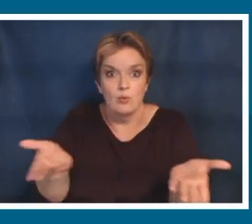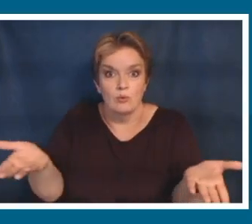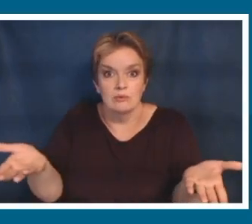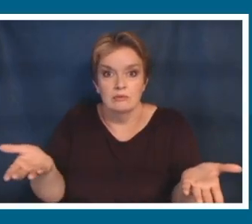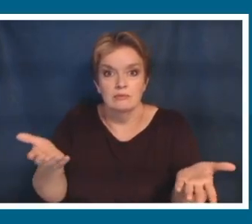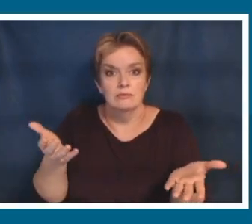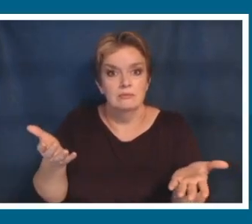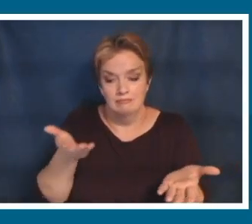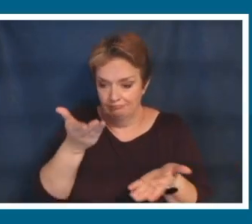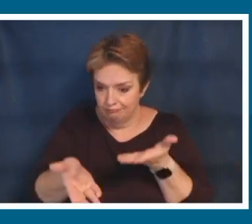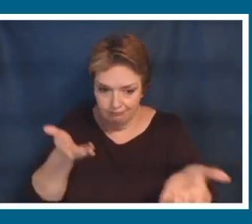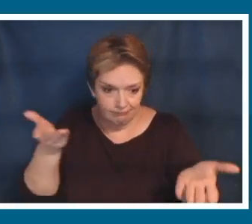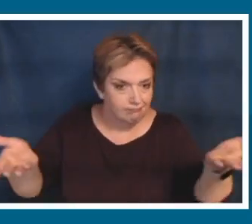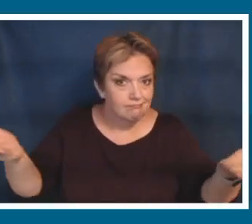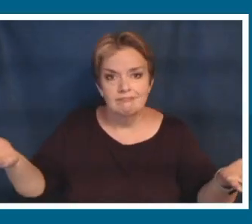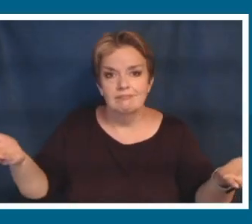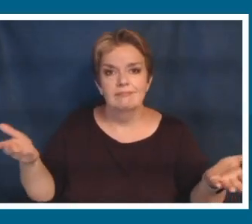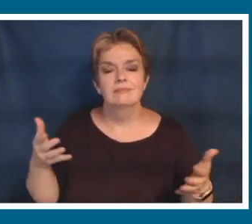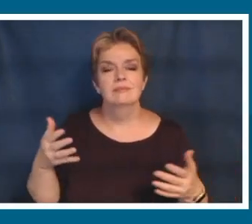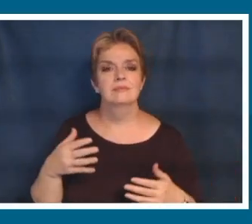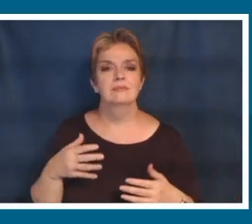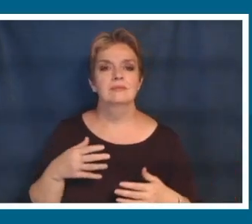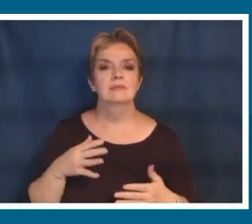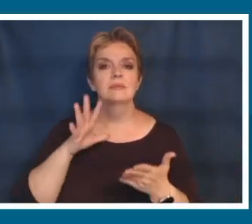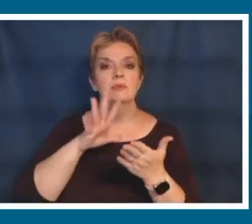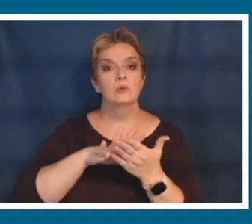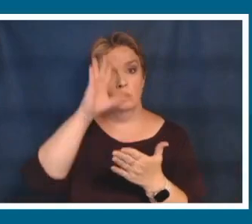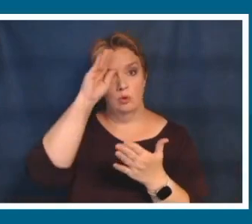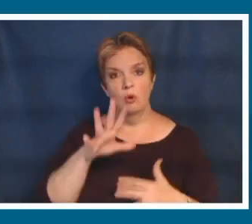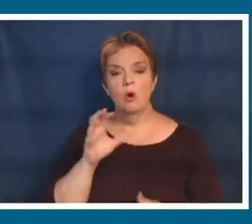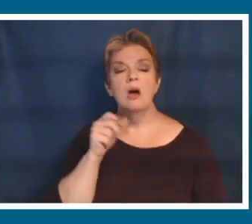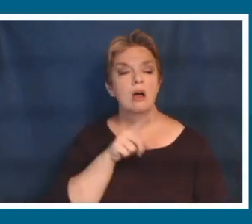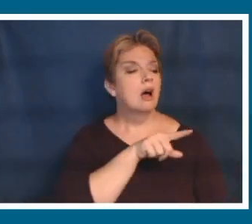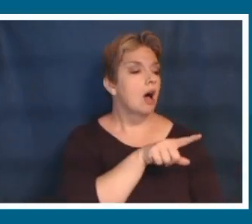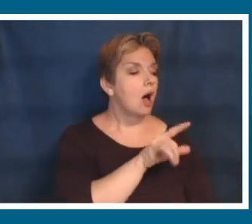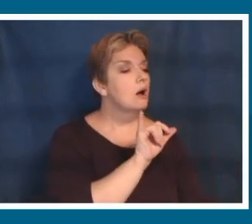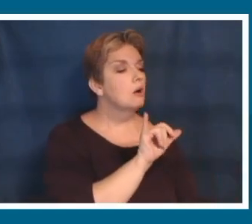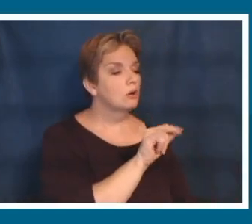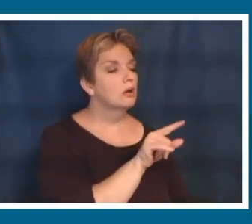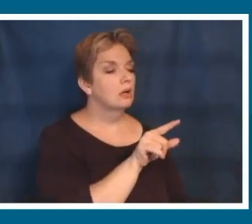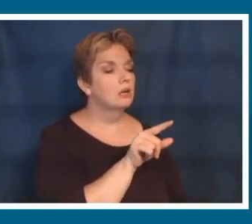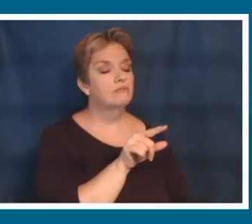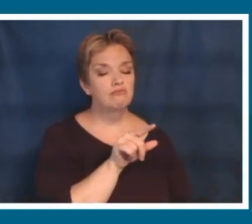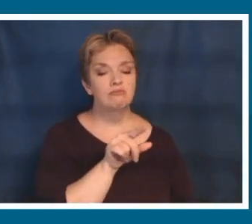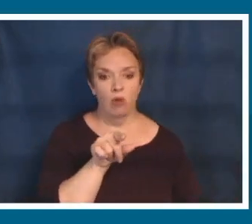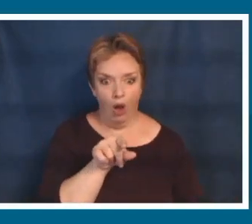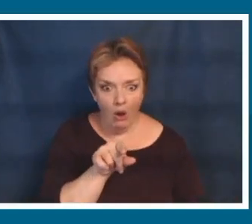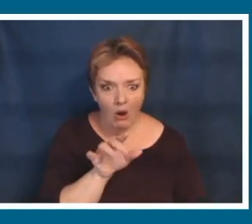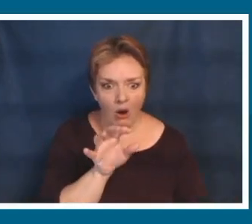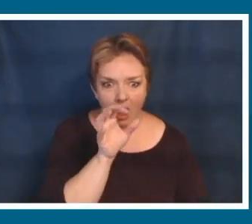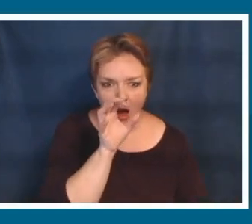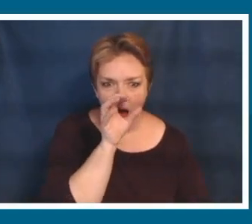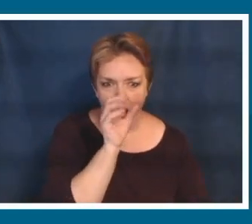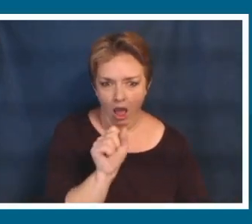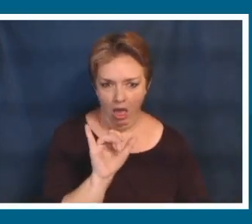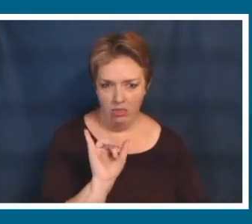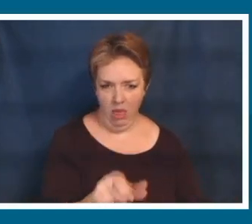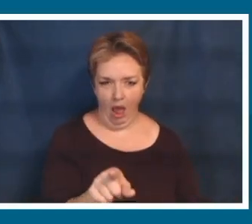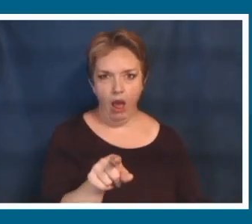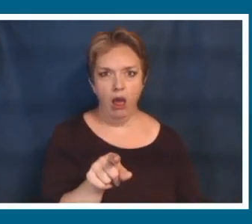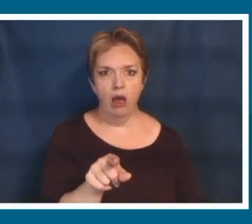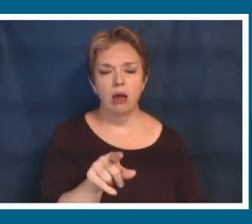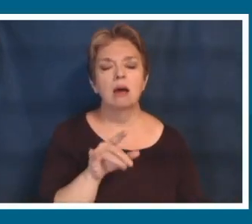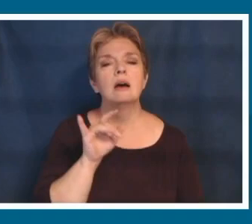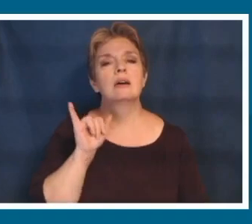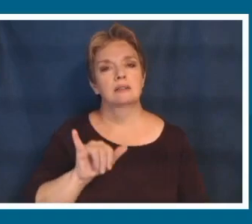as Allison, I think, said earlier, the students can choose and select something that speaks to them as a place to begin asking